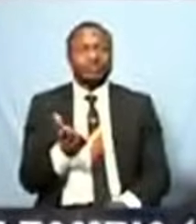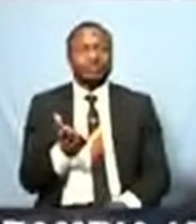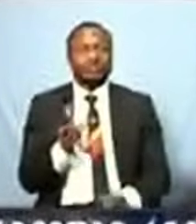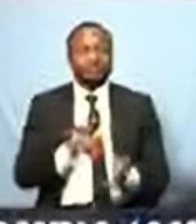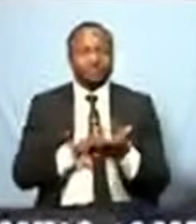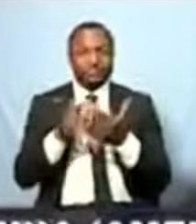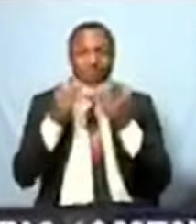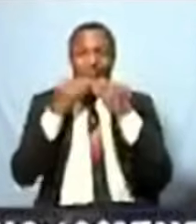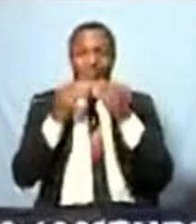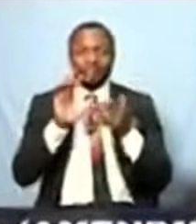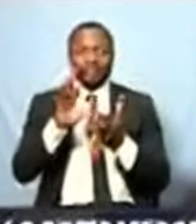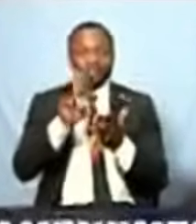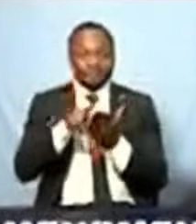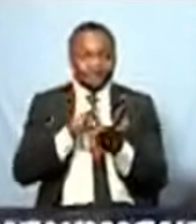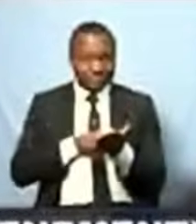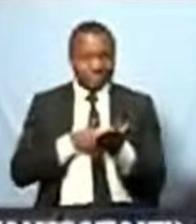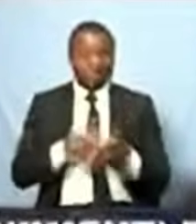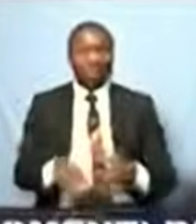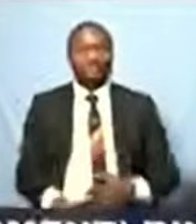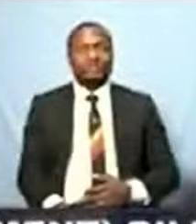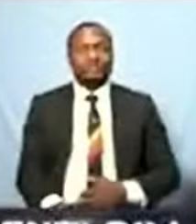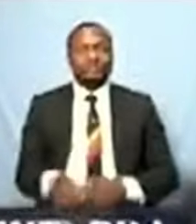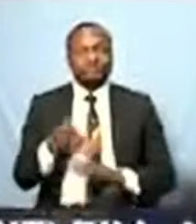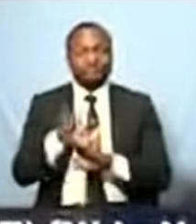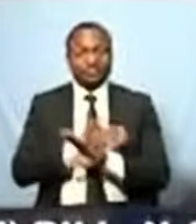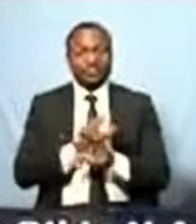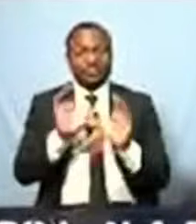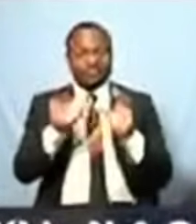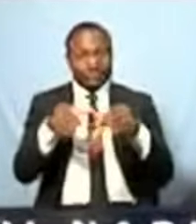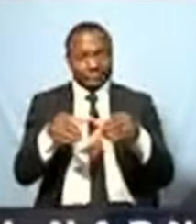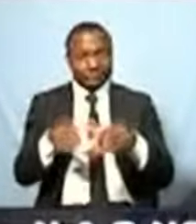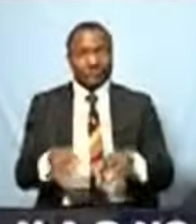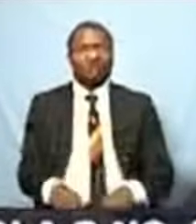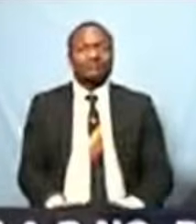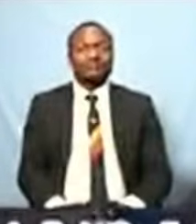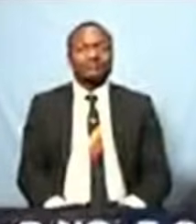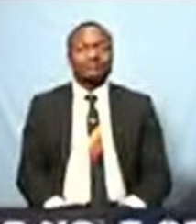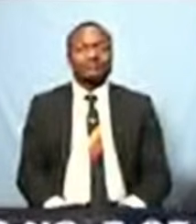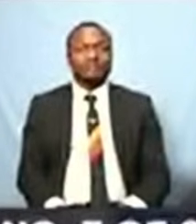Witness, thank you for your submission before this committee.